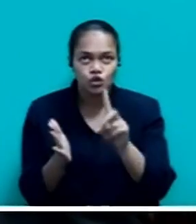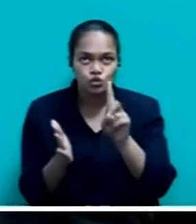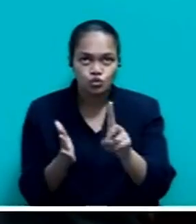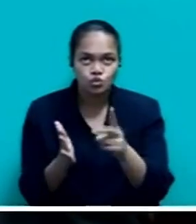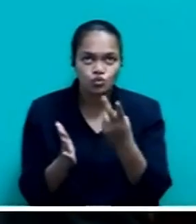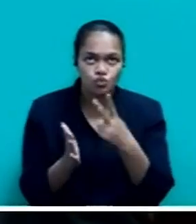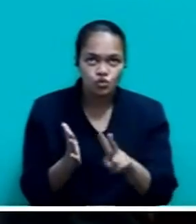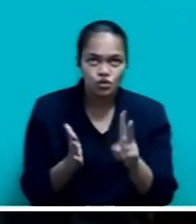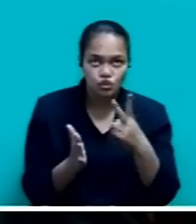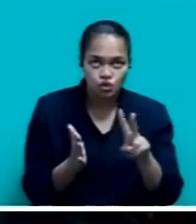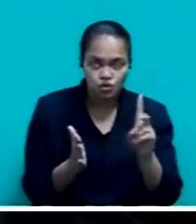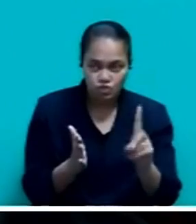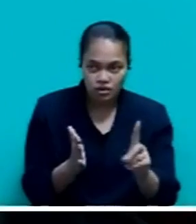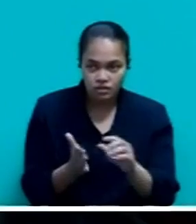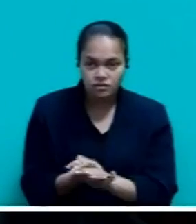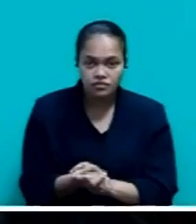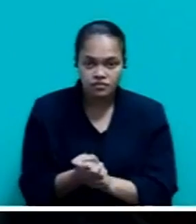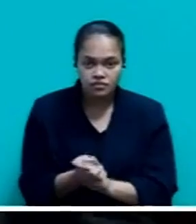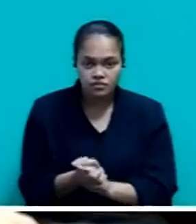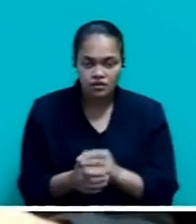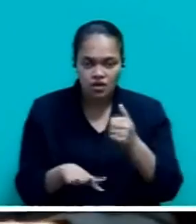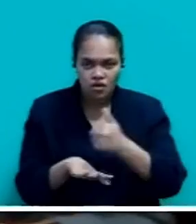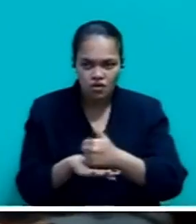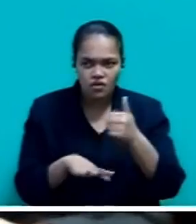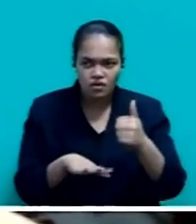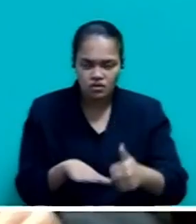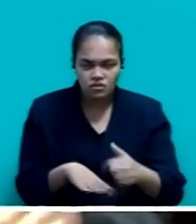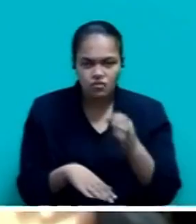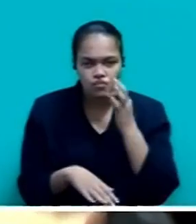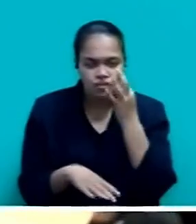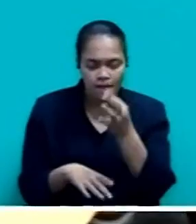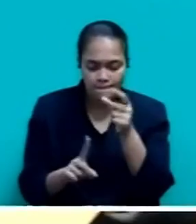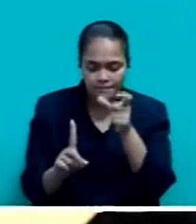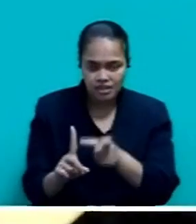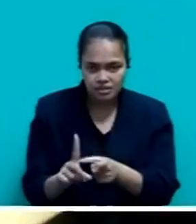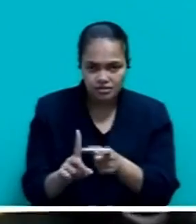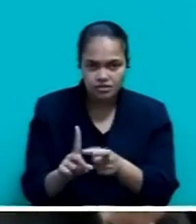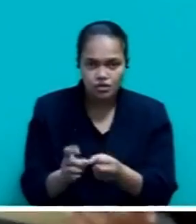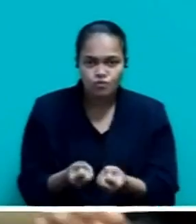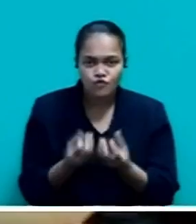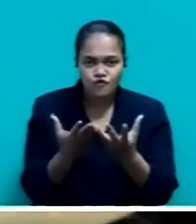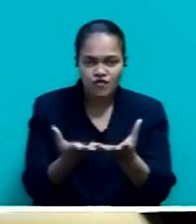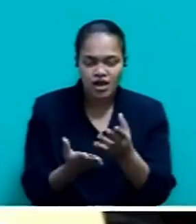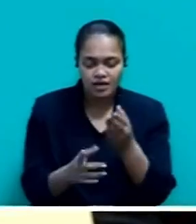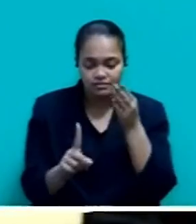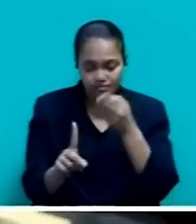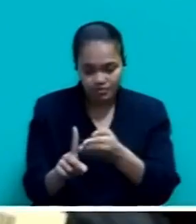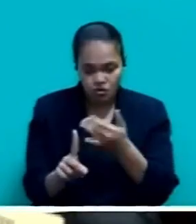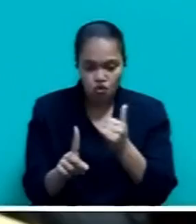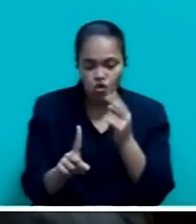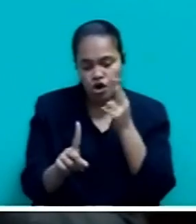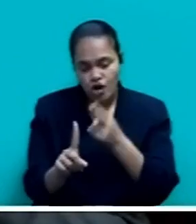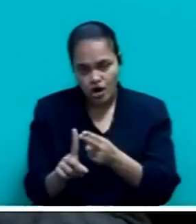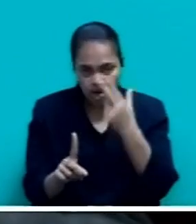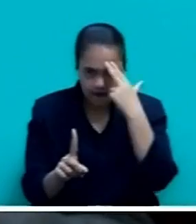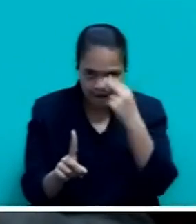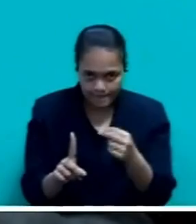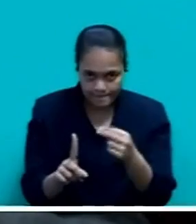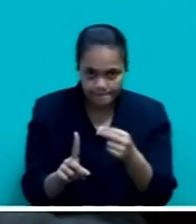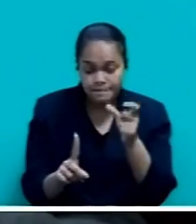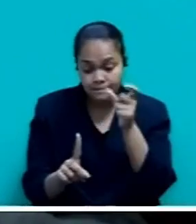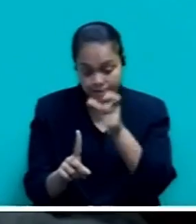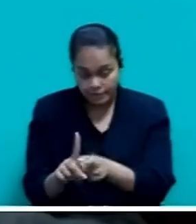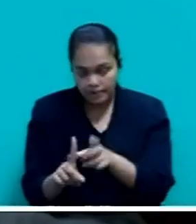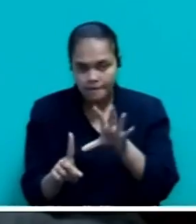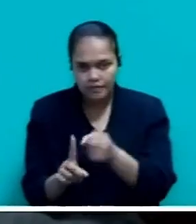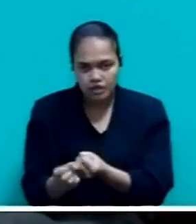provides where any written law authorizes or requires a person to provide his or her name, the person must provide